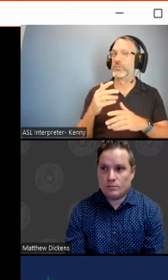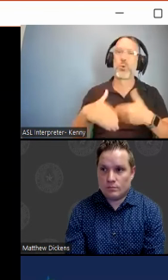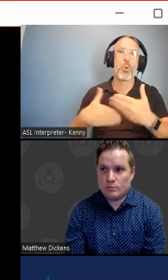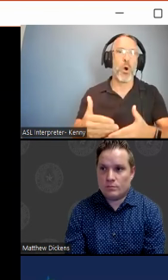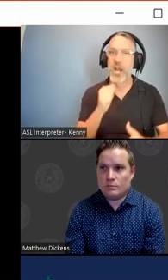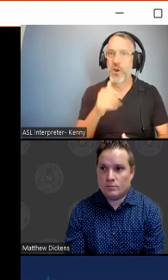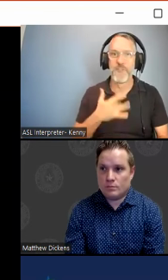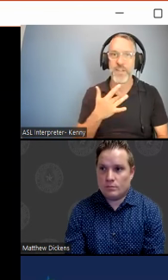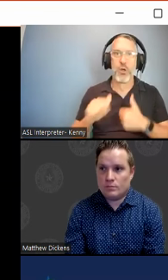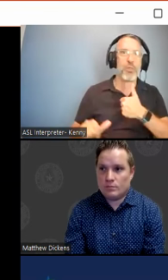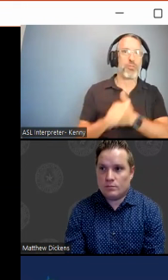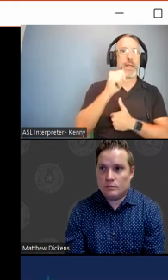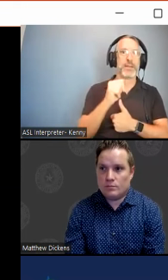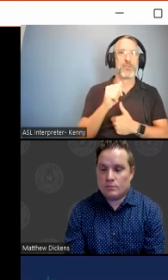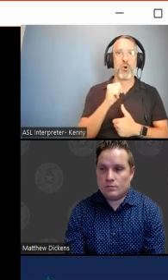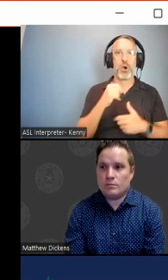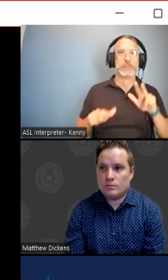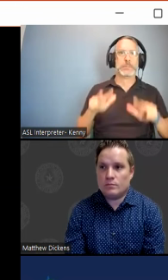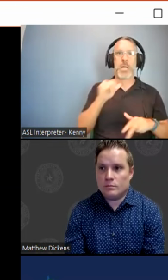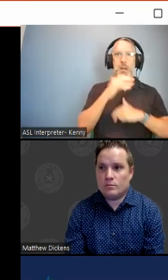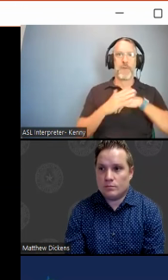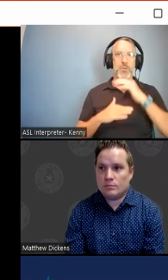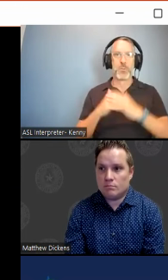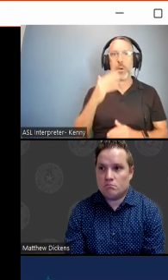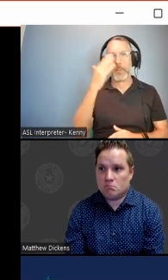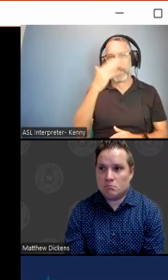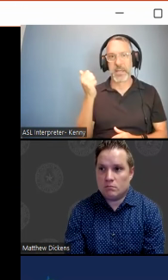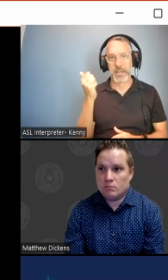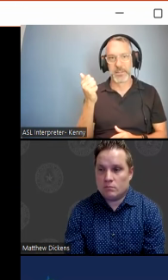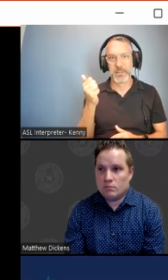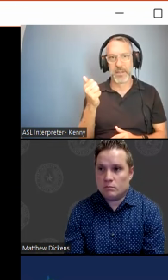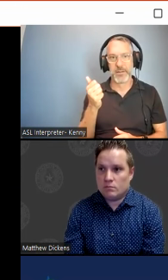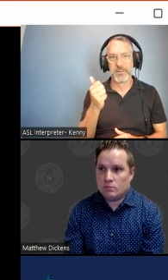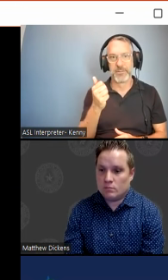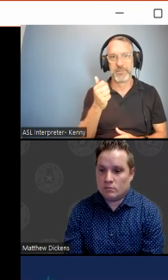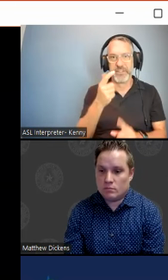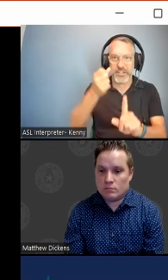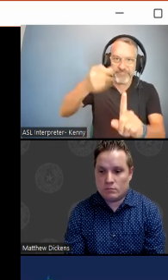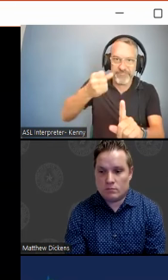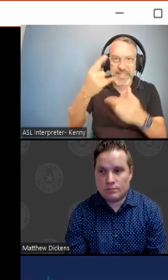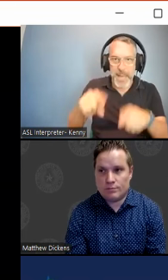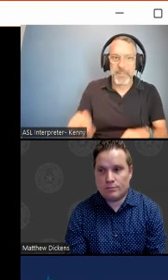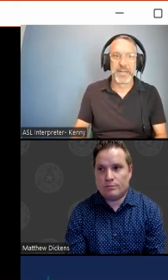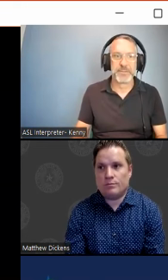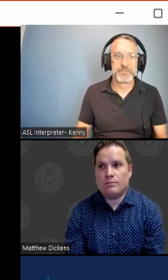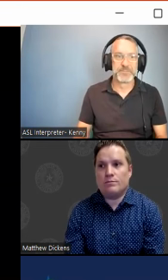feel threatened or uncomfortable due to the heat that's coming on at that moment.